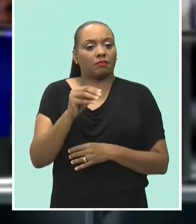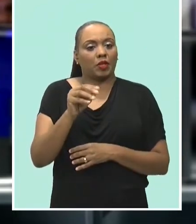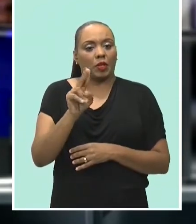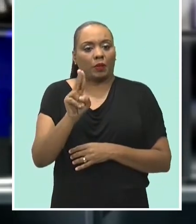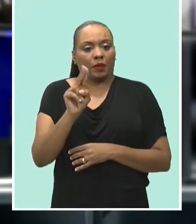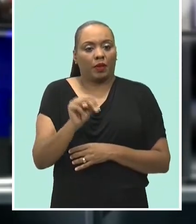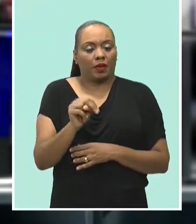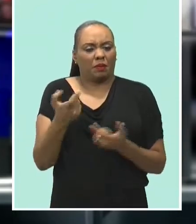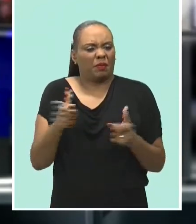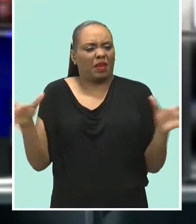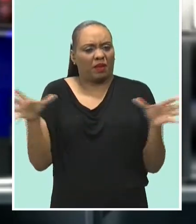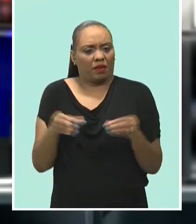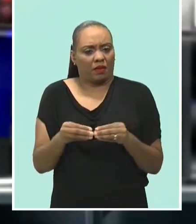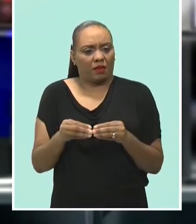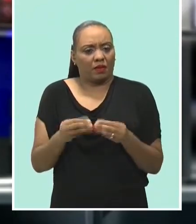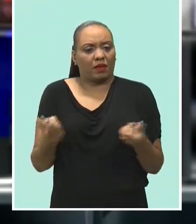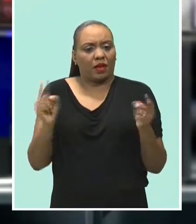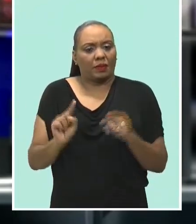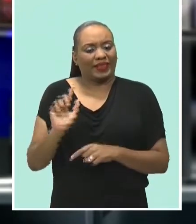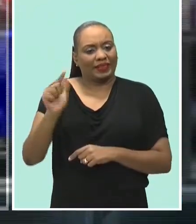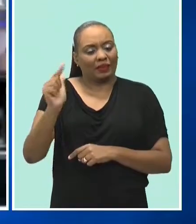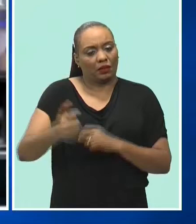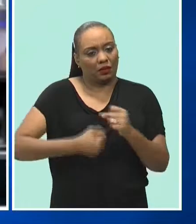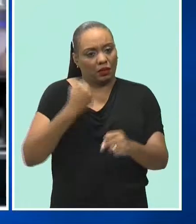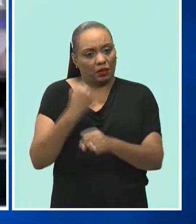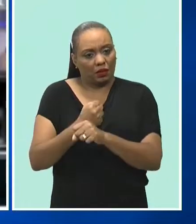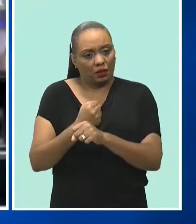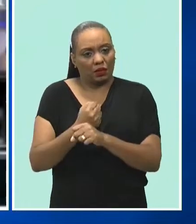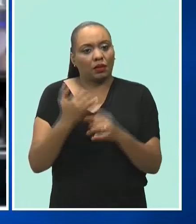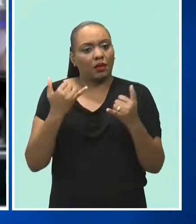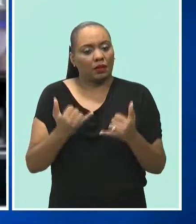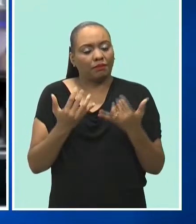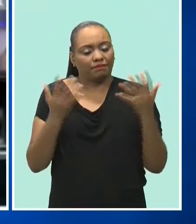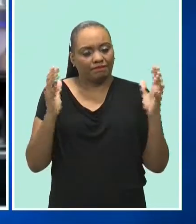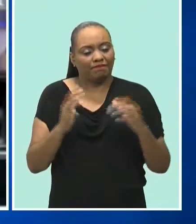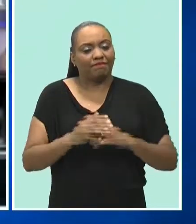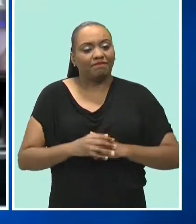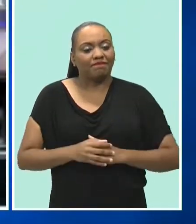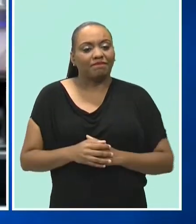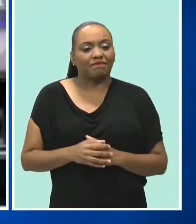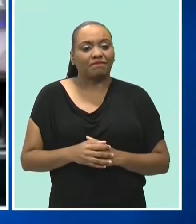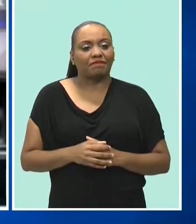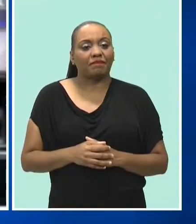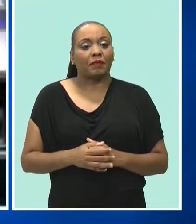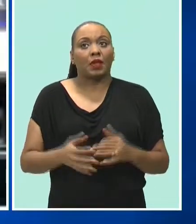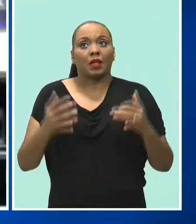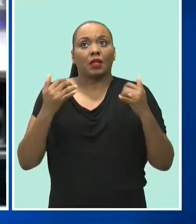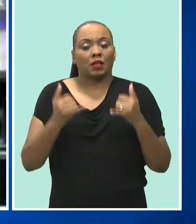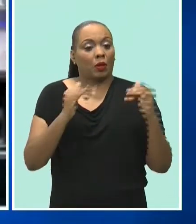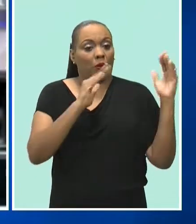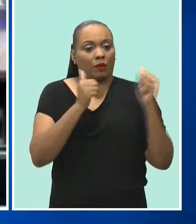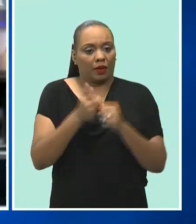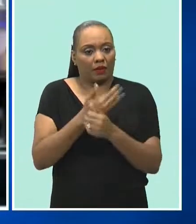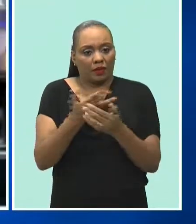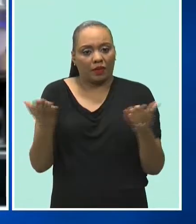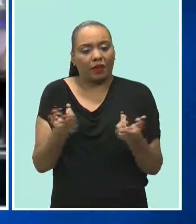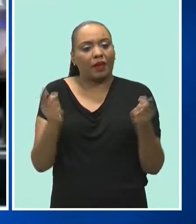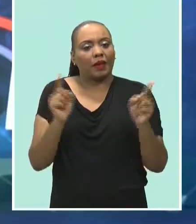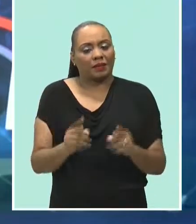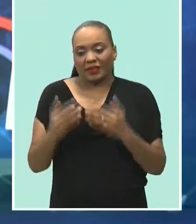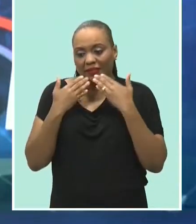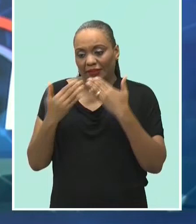United Nations Conference on Trade and Development later this year. But for now, it's back to you. Okay, thanks, Ryan. Let's hope that everything plays out well. Thanks,